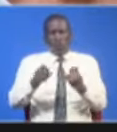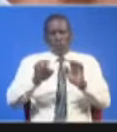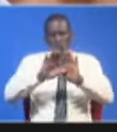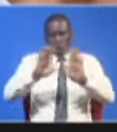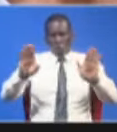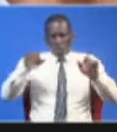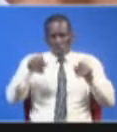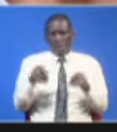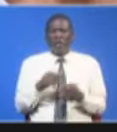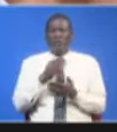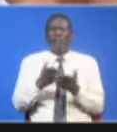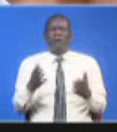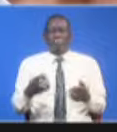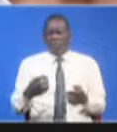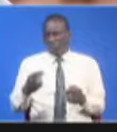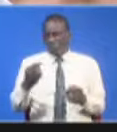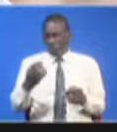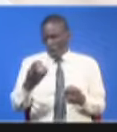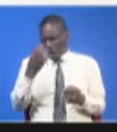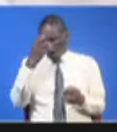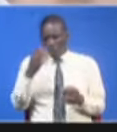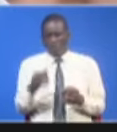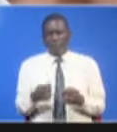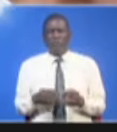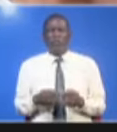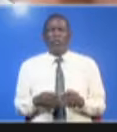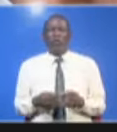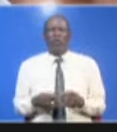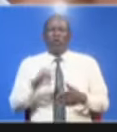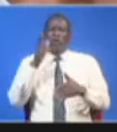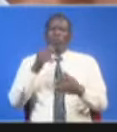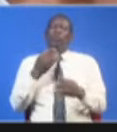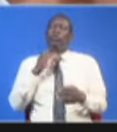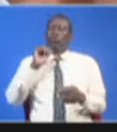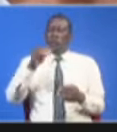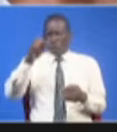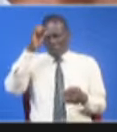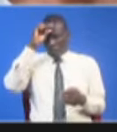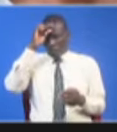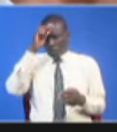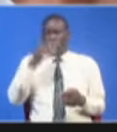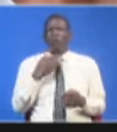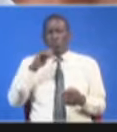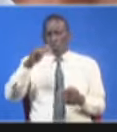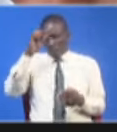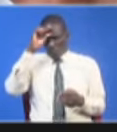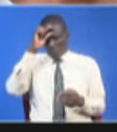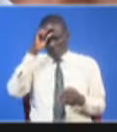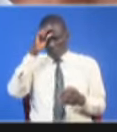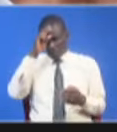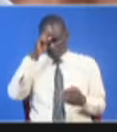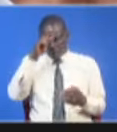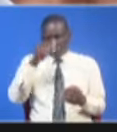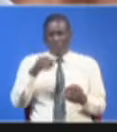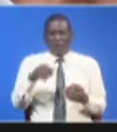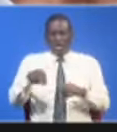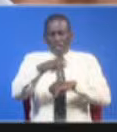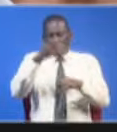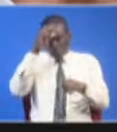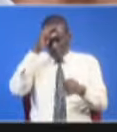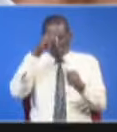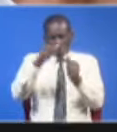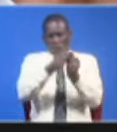ambalo linatia machungu katika moyo. Ya ile tunaiomba serikali yetu, katika serikali kuu na pamoja na